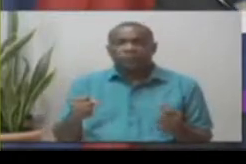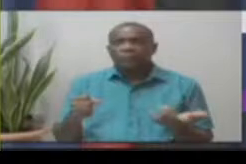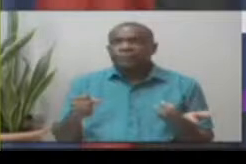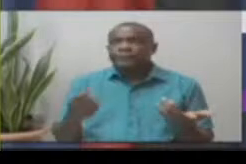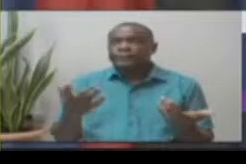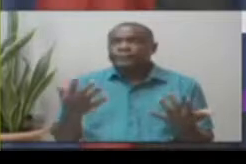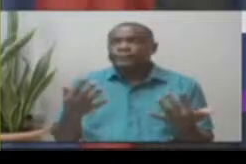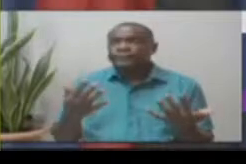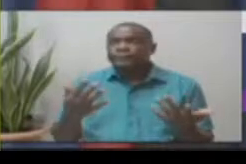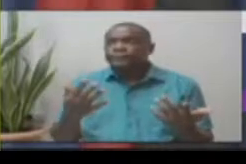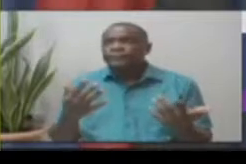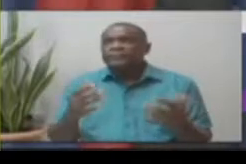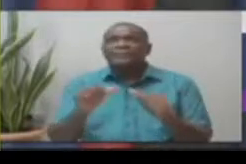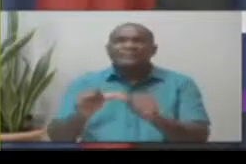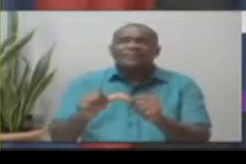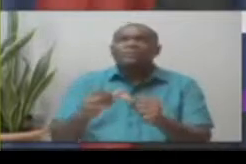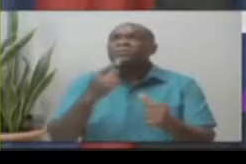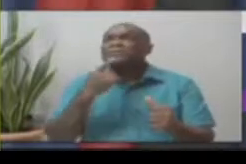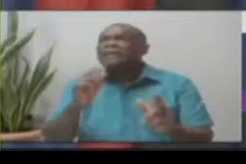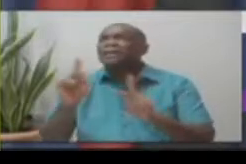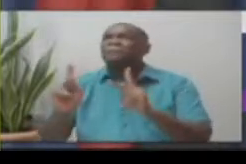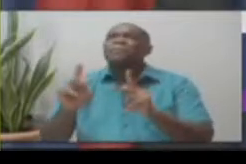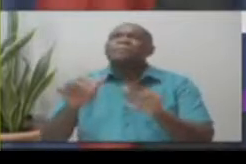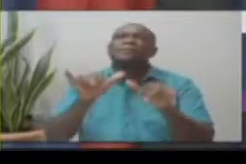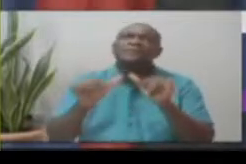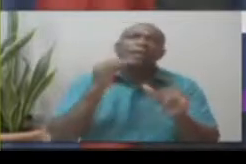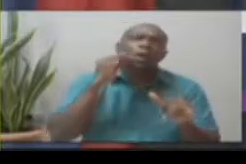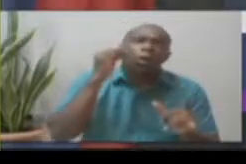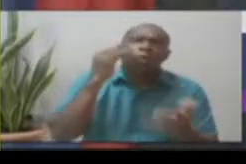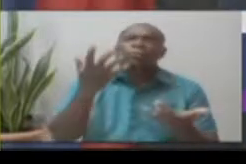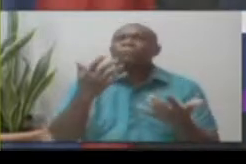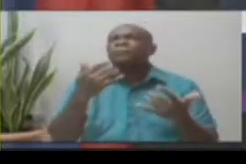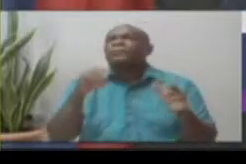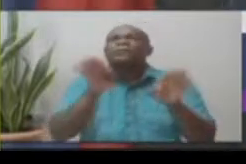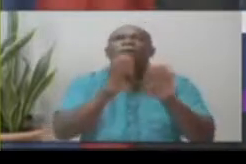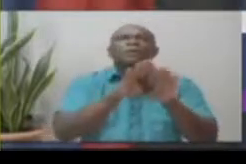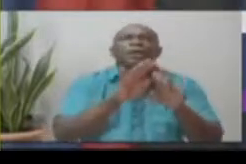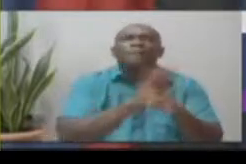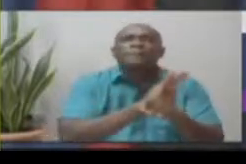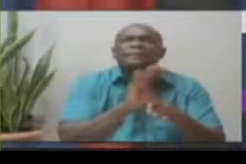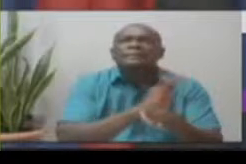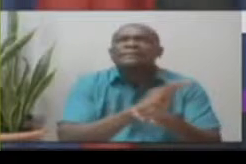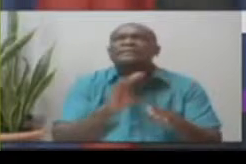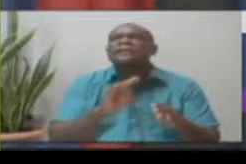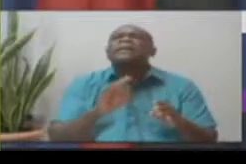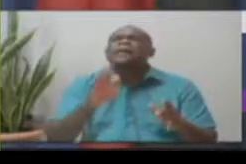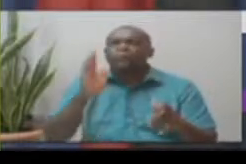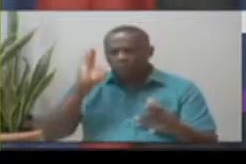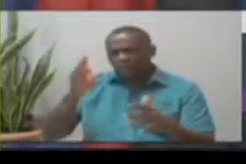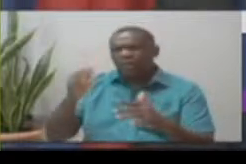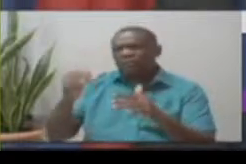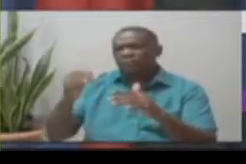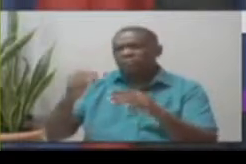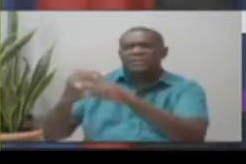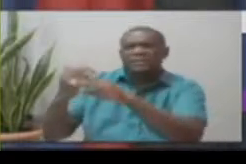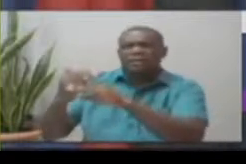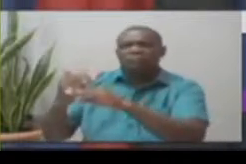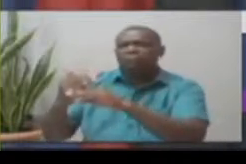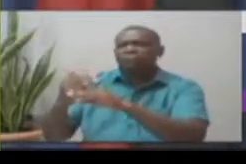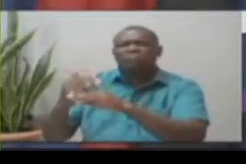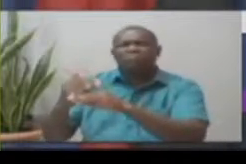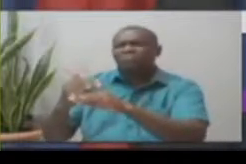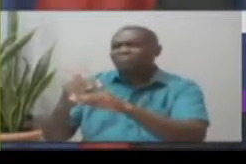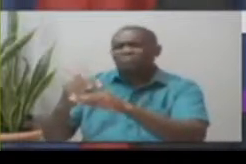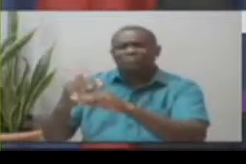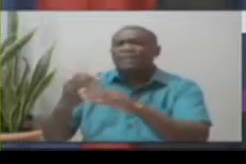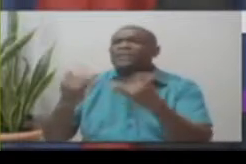stay away, to shut down, to lock down, and we'll protect you from the virus. We're not there. We are at the stage now